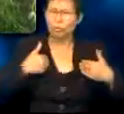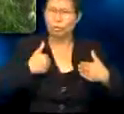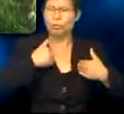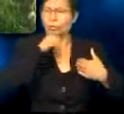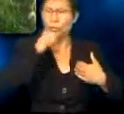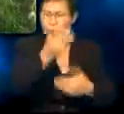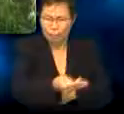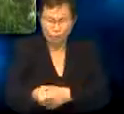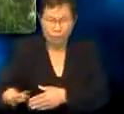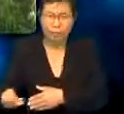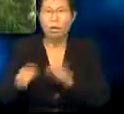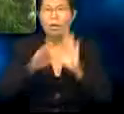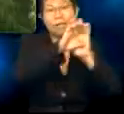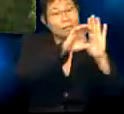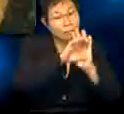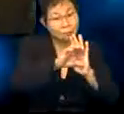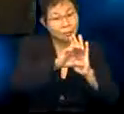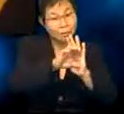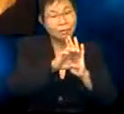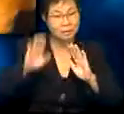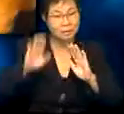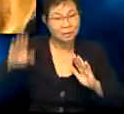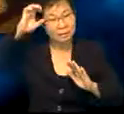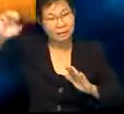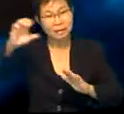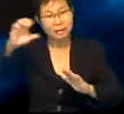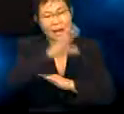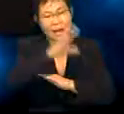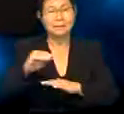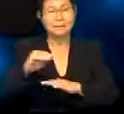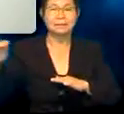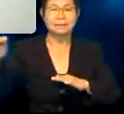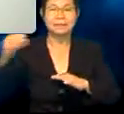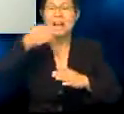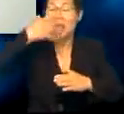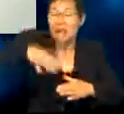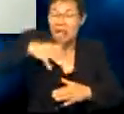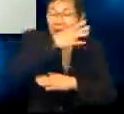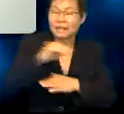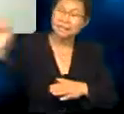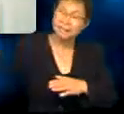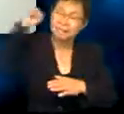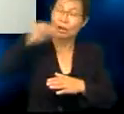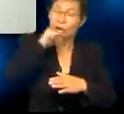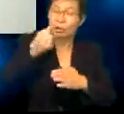not matter. For example, heat and sound are not matter.